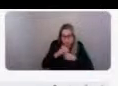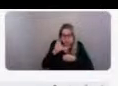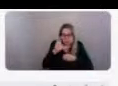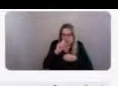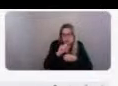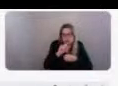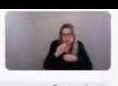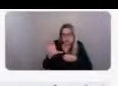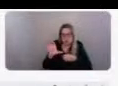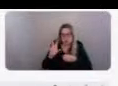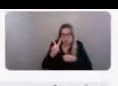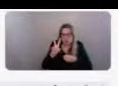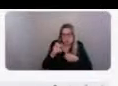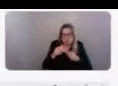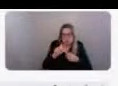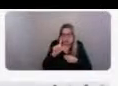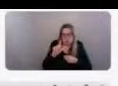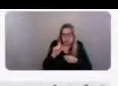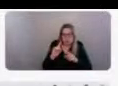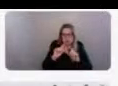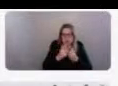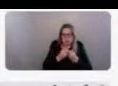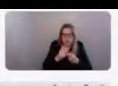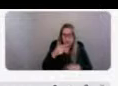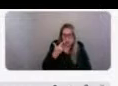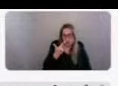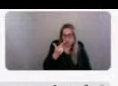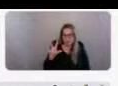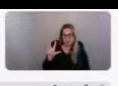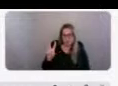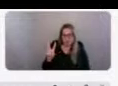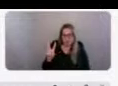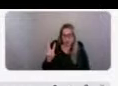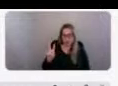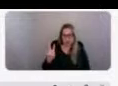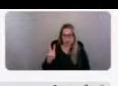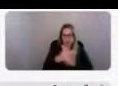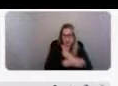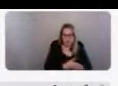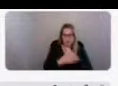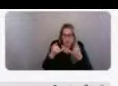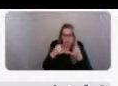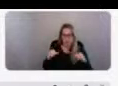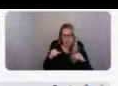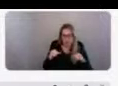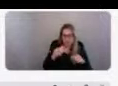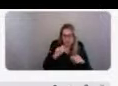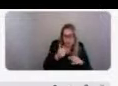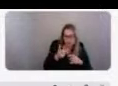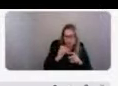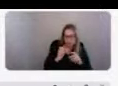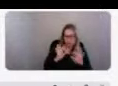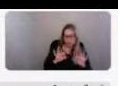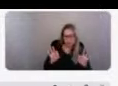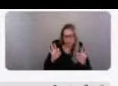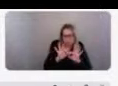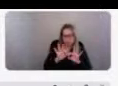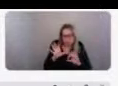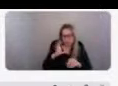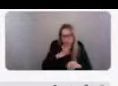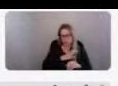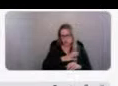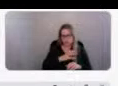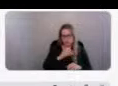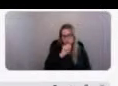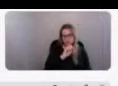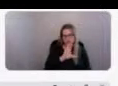legislative districts as well as green valley do county boundaries and city boundaries matter to the commission santa cruz and green valley should